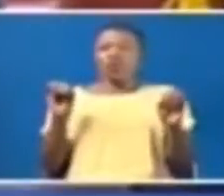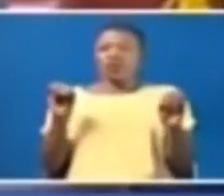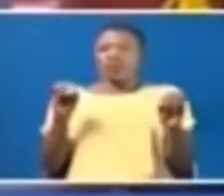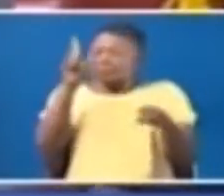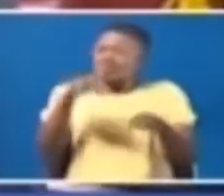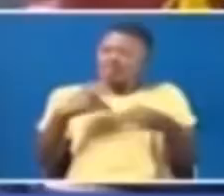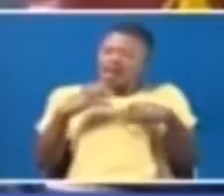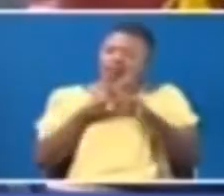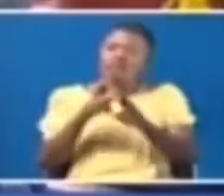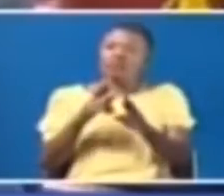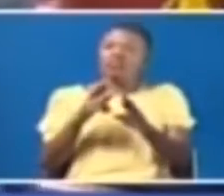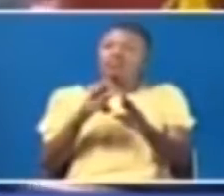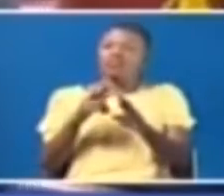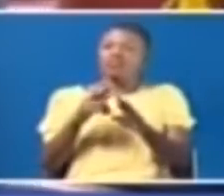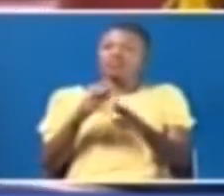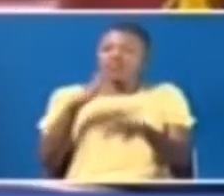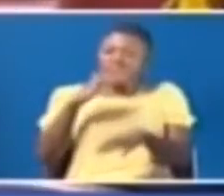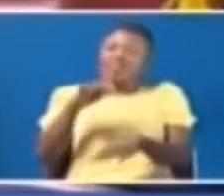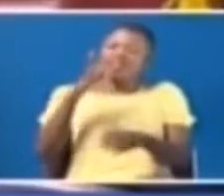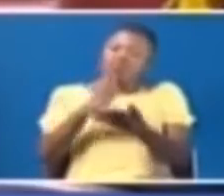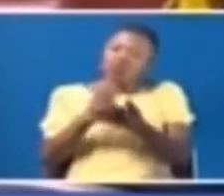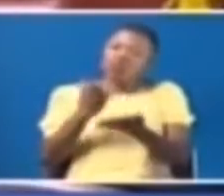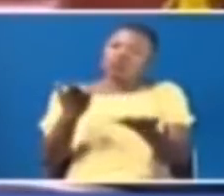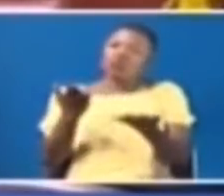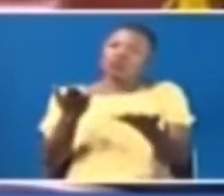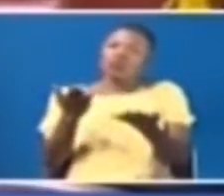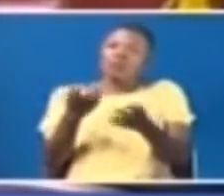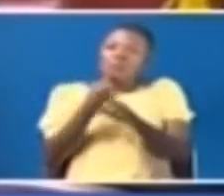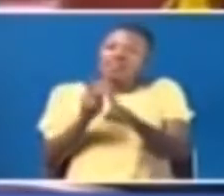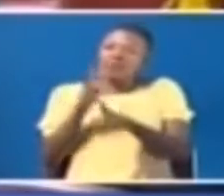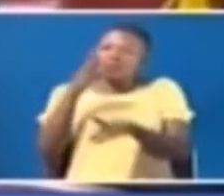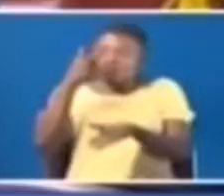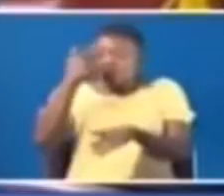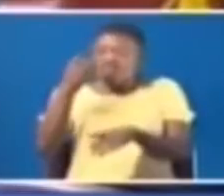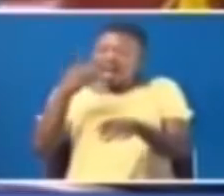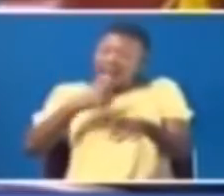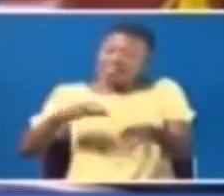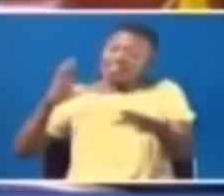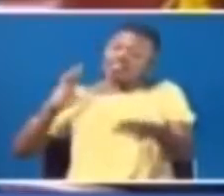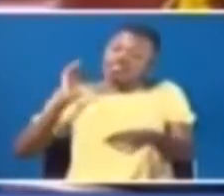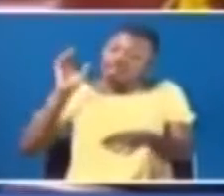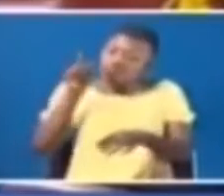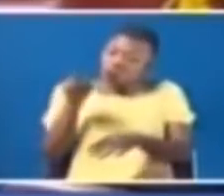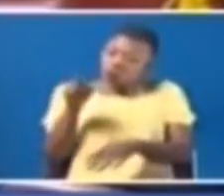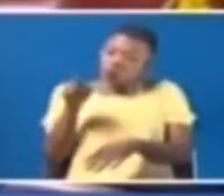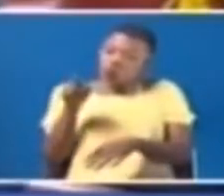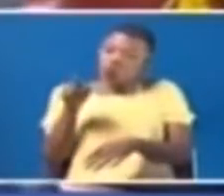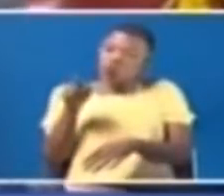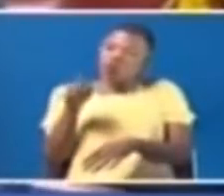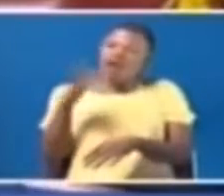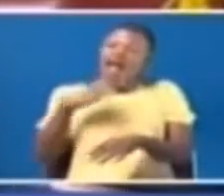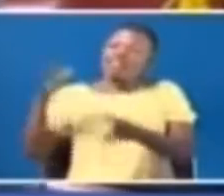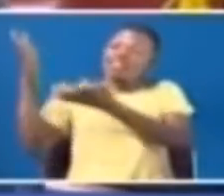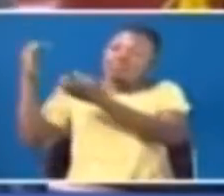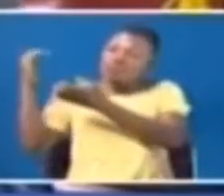sense. Have a report. So, Mr. Speaker, makes a lot of sense. But because we are speaking to you as the chair of Liaison, we